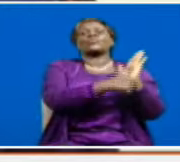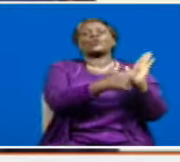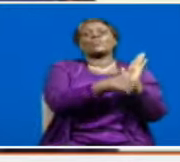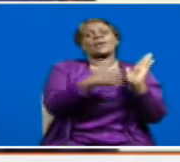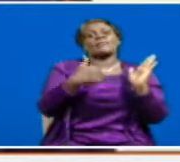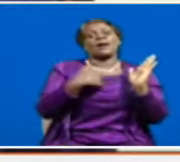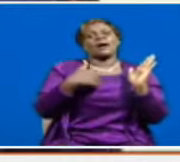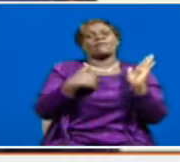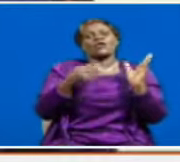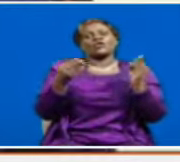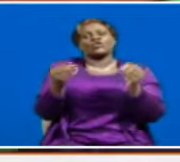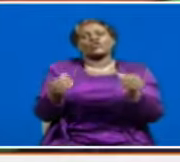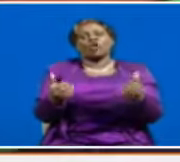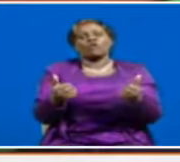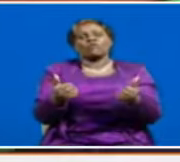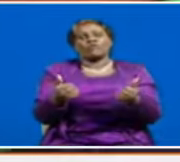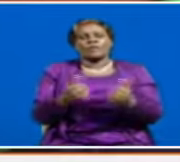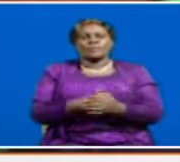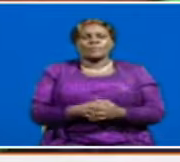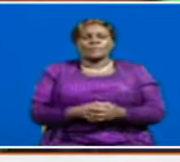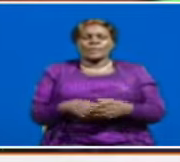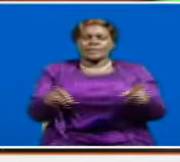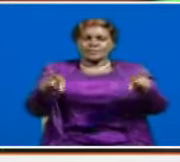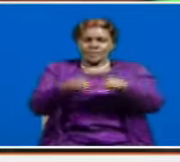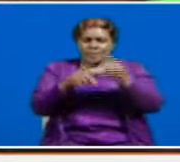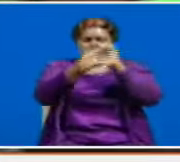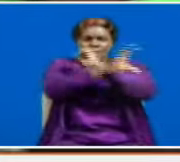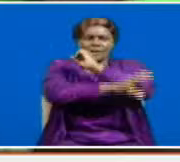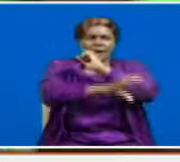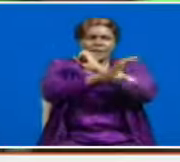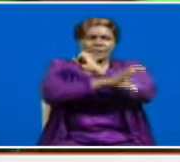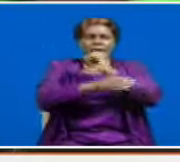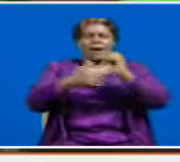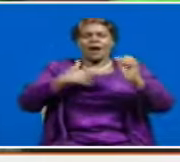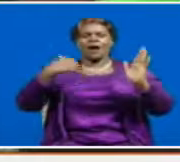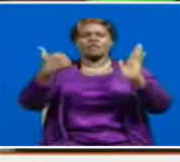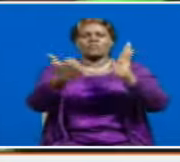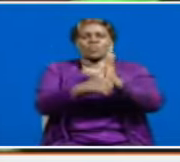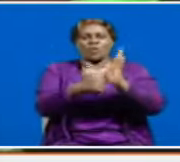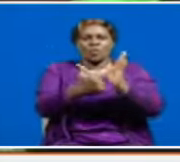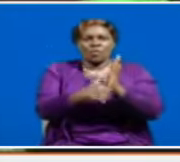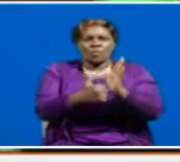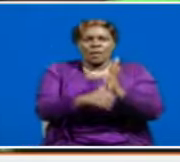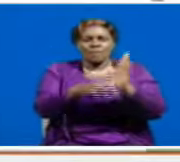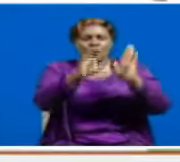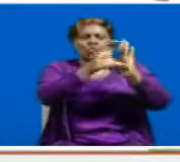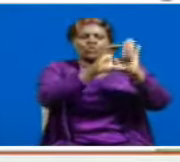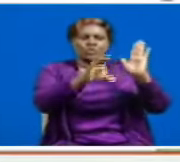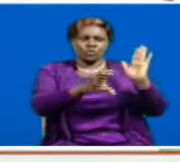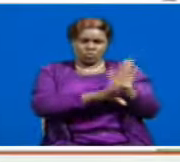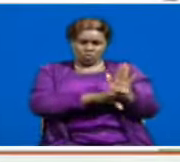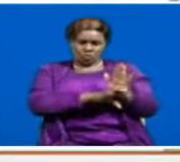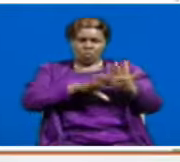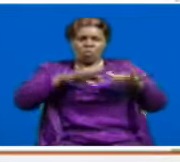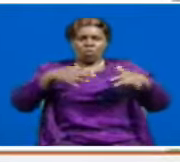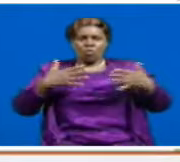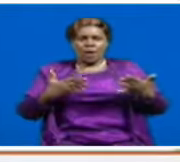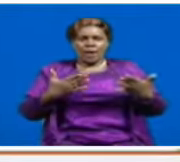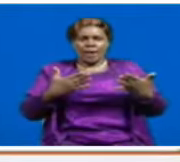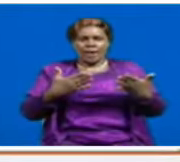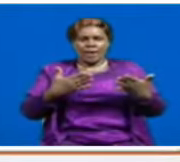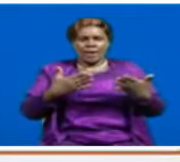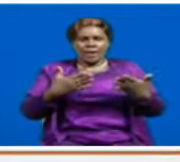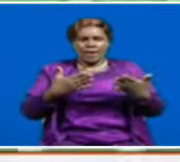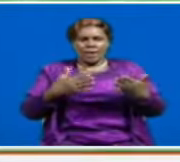can lead to so many other things. Istoshe, nchi bado inakumbwa tena na msukosuko kikatiba kutokana na makataa